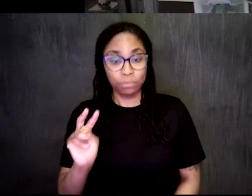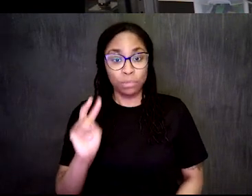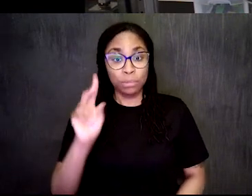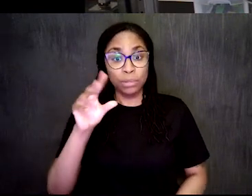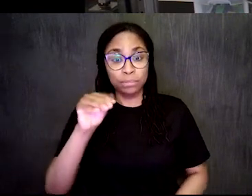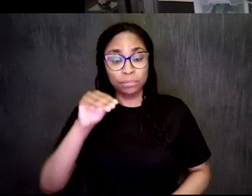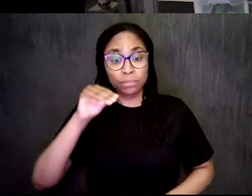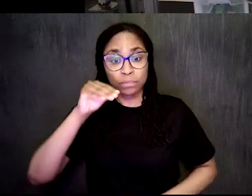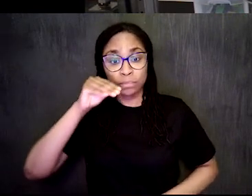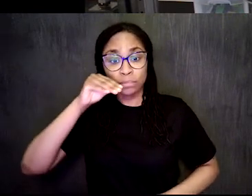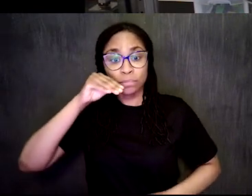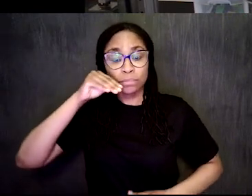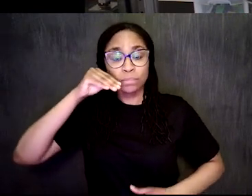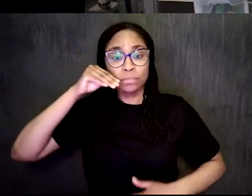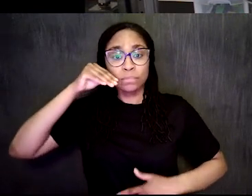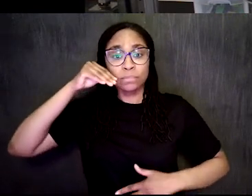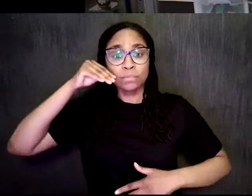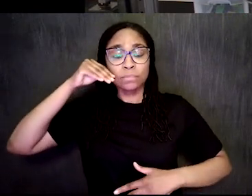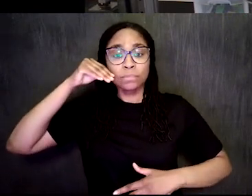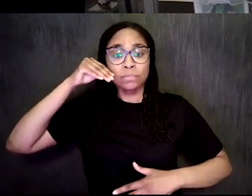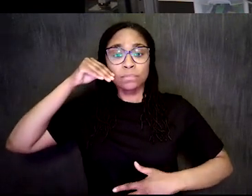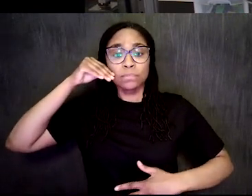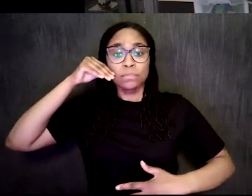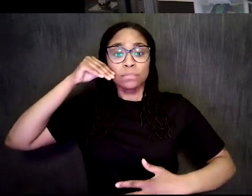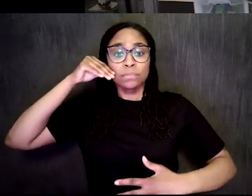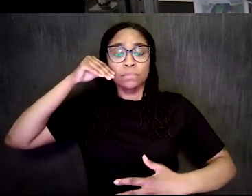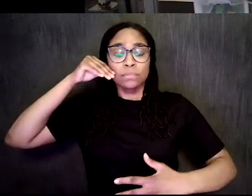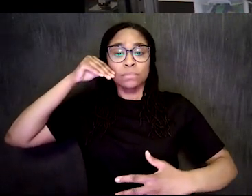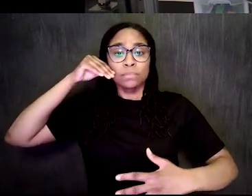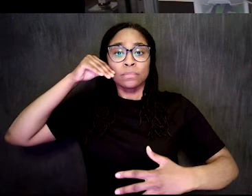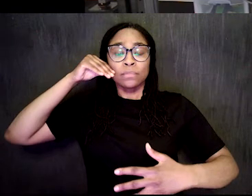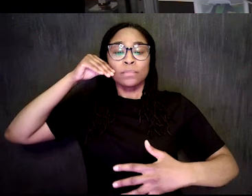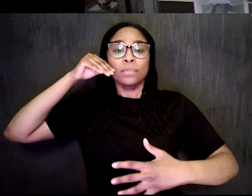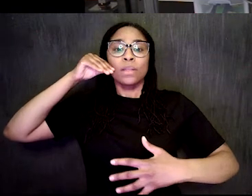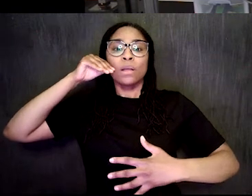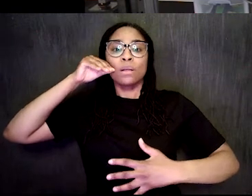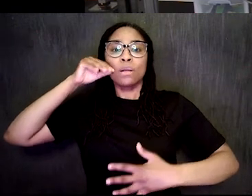2. Breathe in, belly rise.